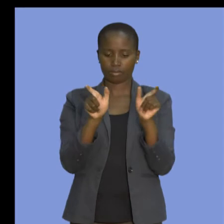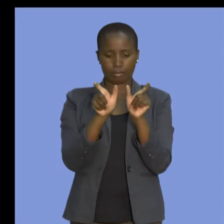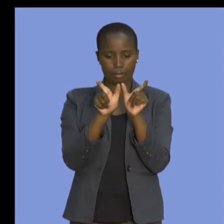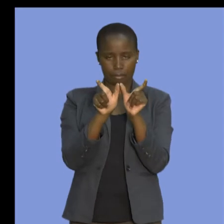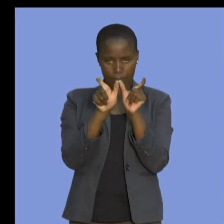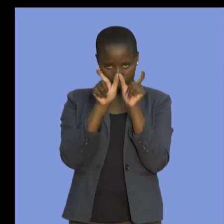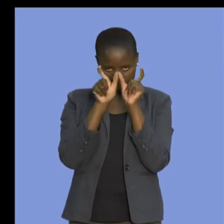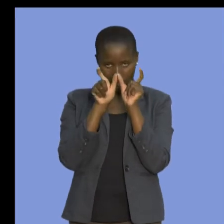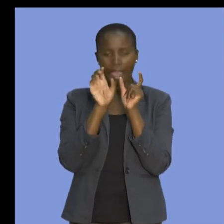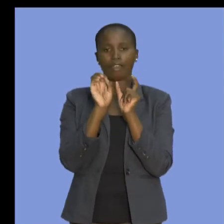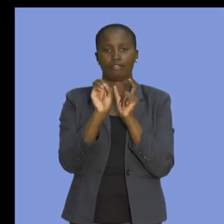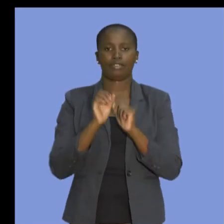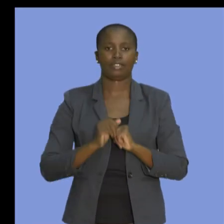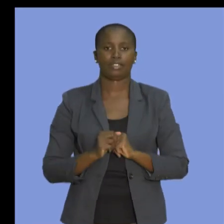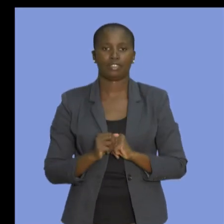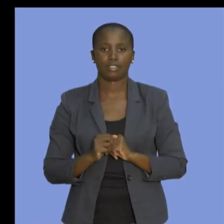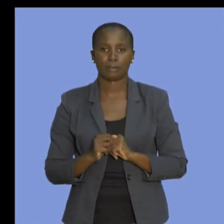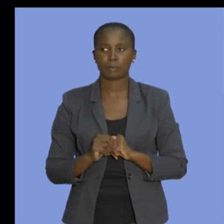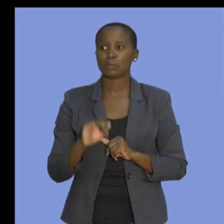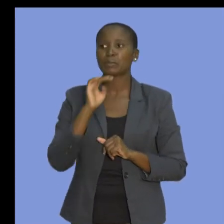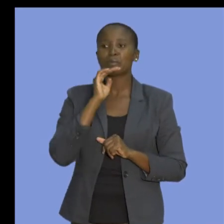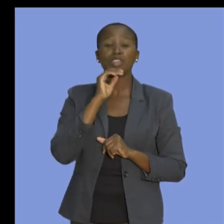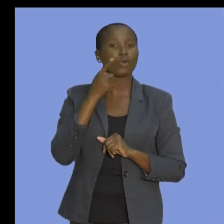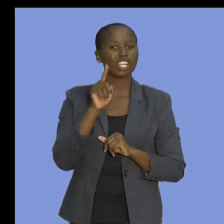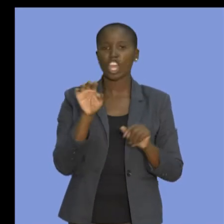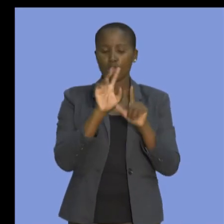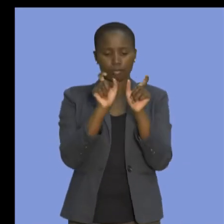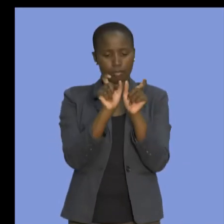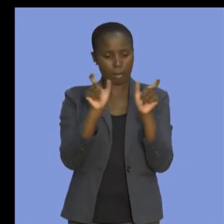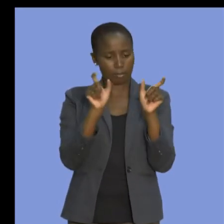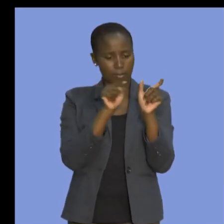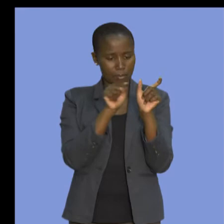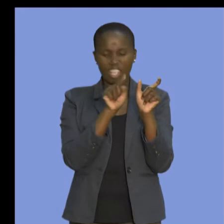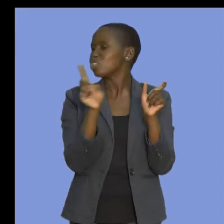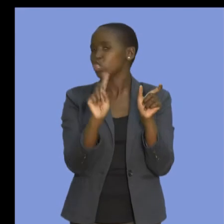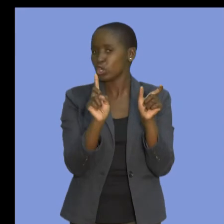So, no gaps between bars. You can see that.